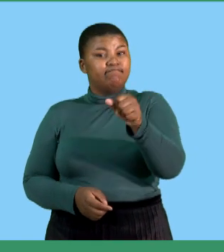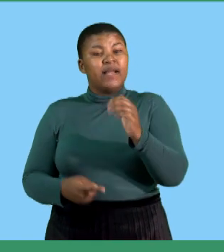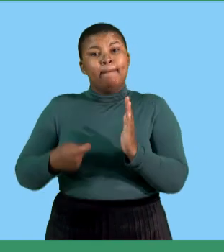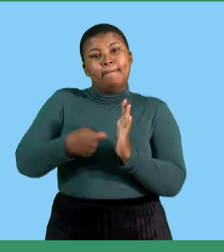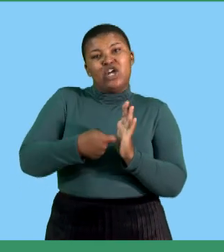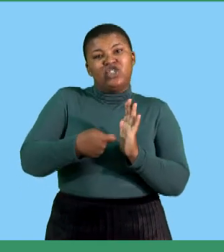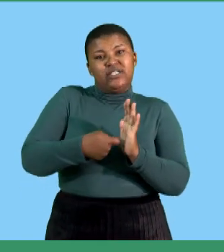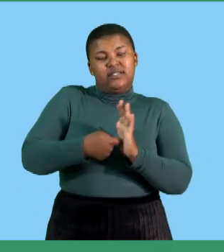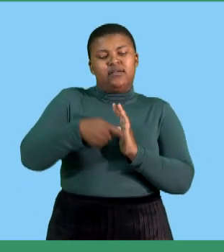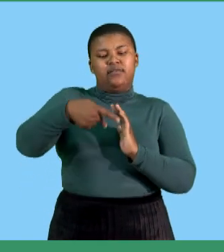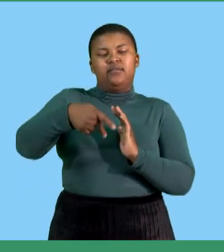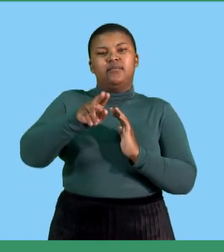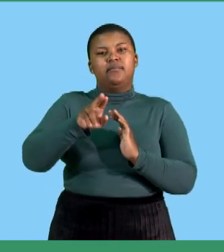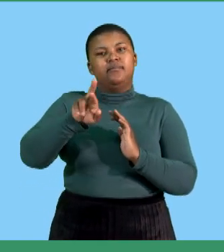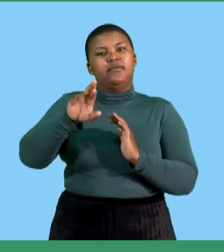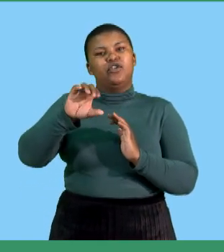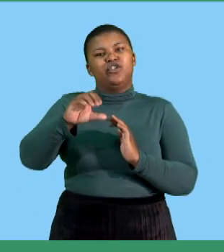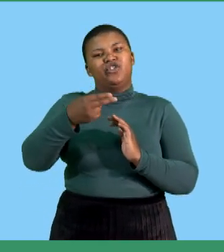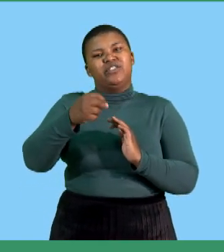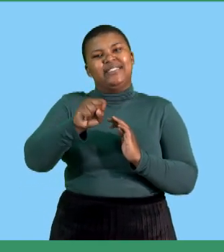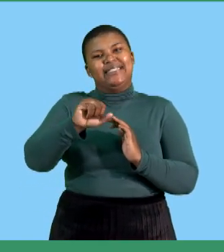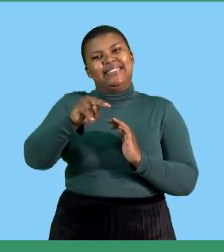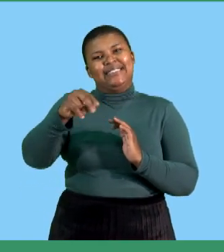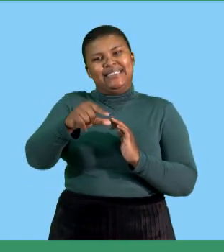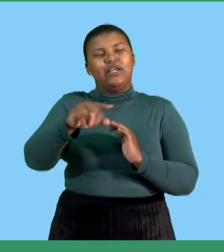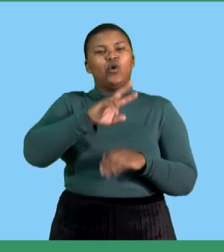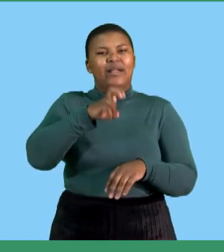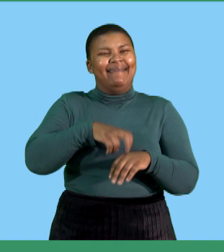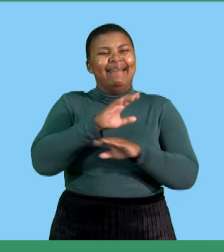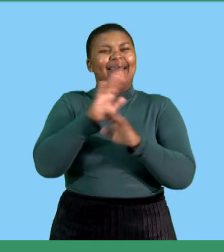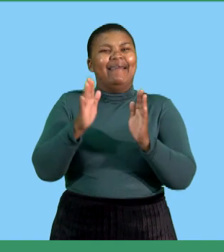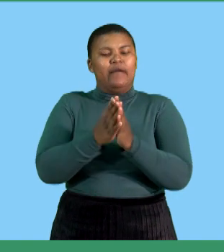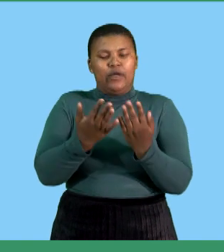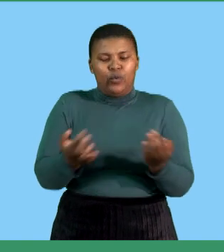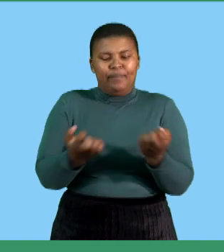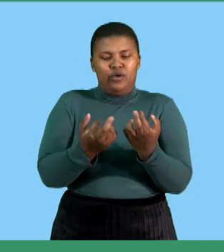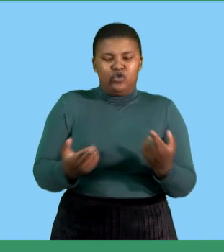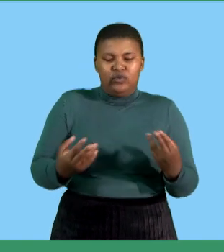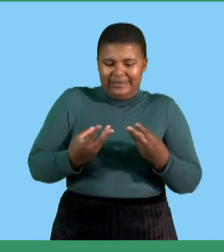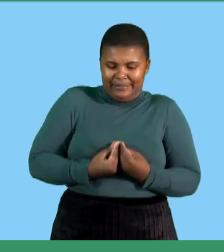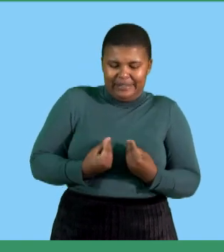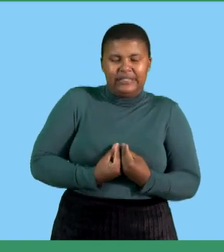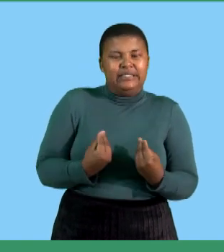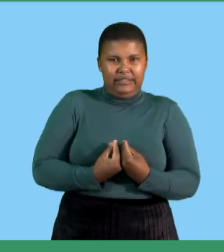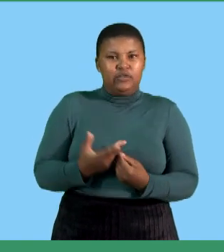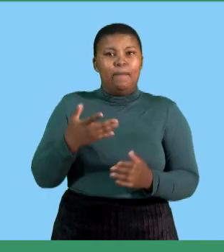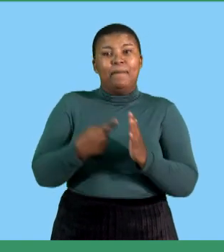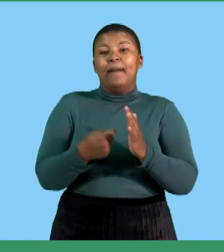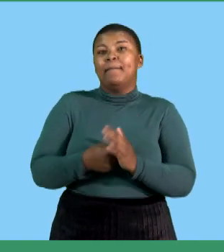purchasing function will buy the materials needed for this, rather the purchasing